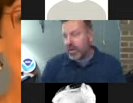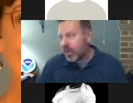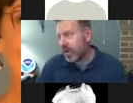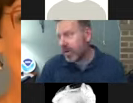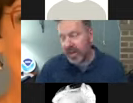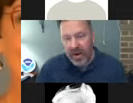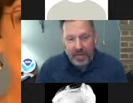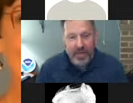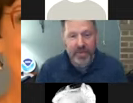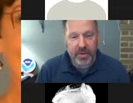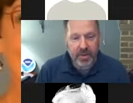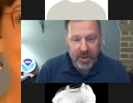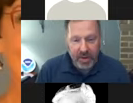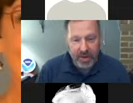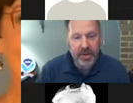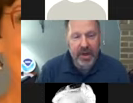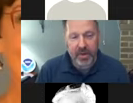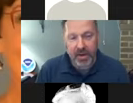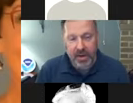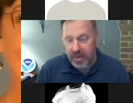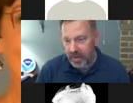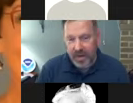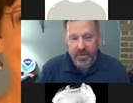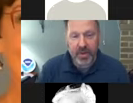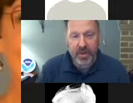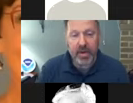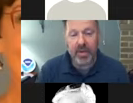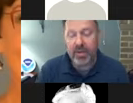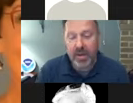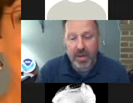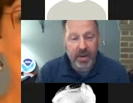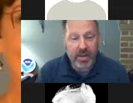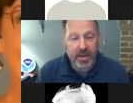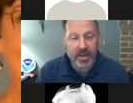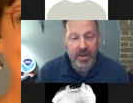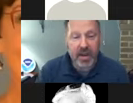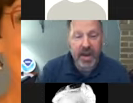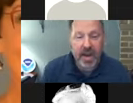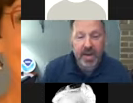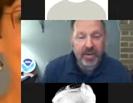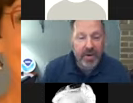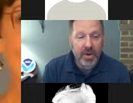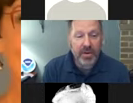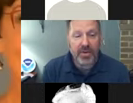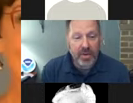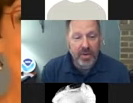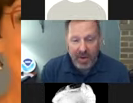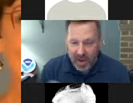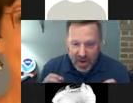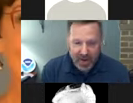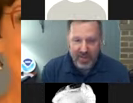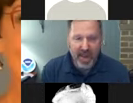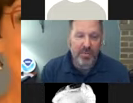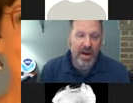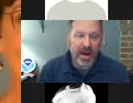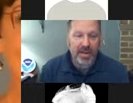Very importantly, all of these folks are really bringing together a unique set of skills to the organization, and they focus doing all